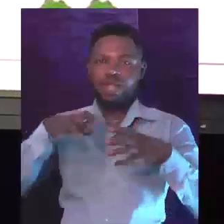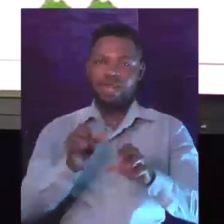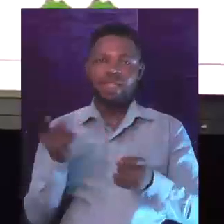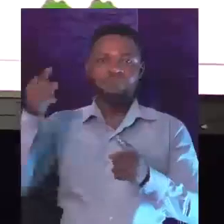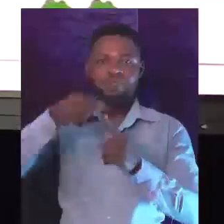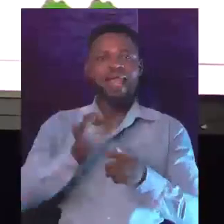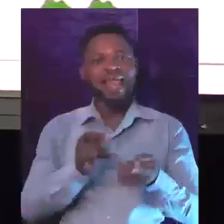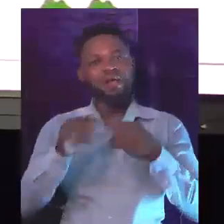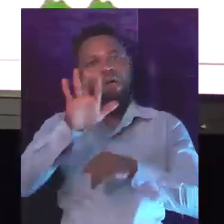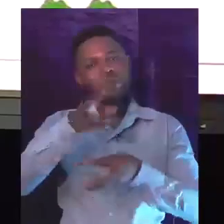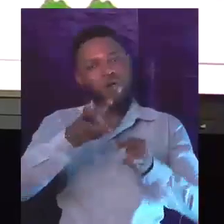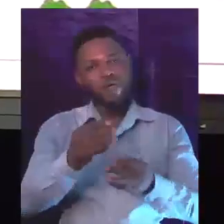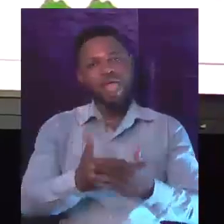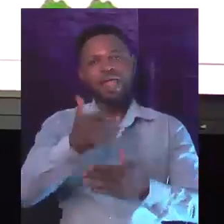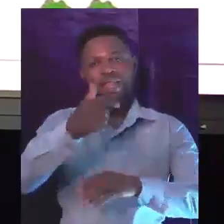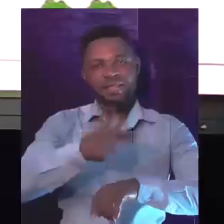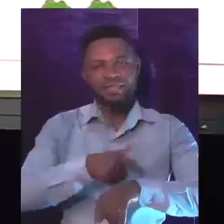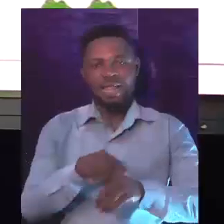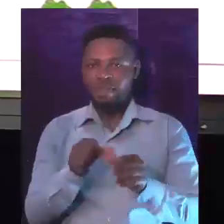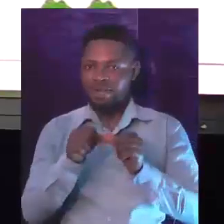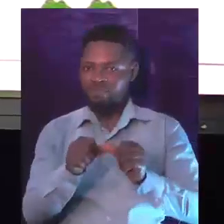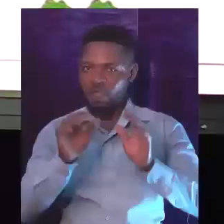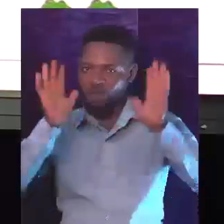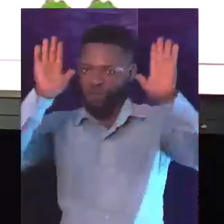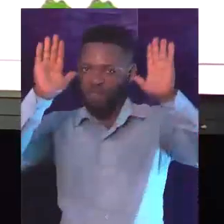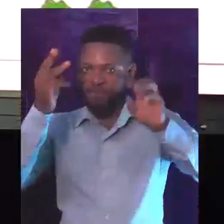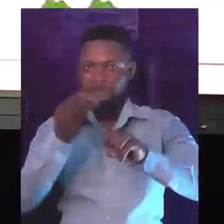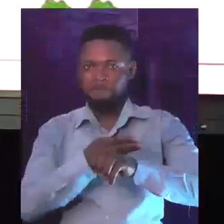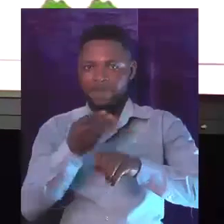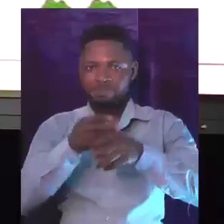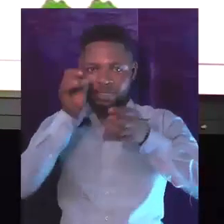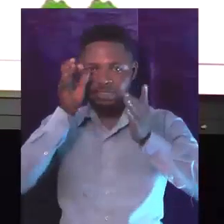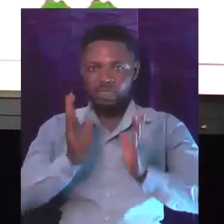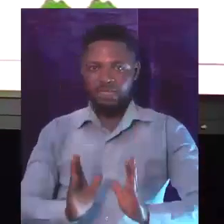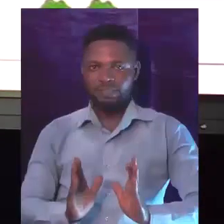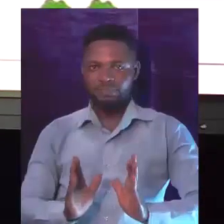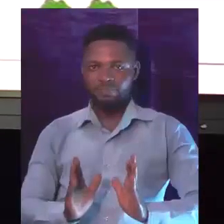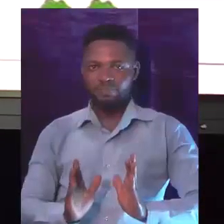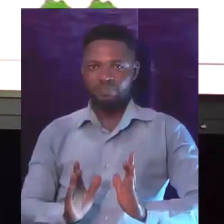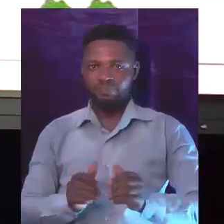Till I come your way next time, remain wonderful mathemagicians.